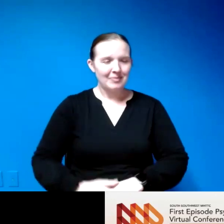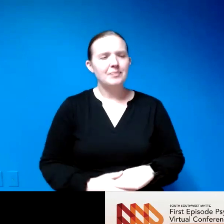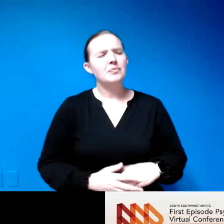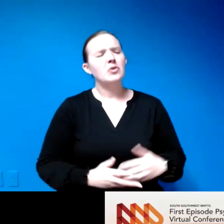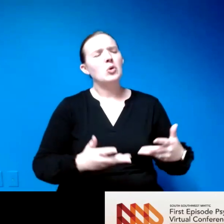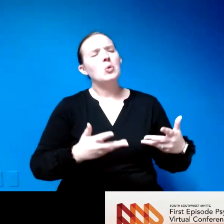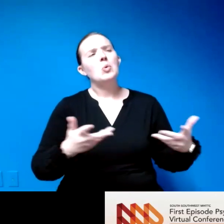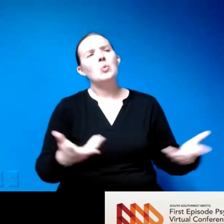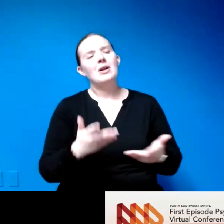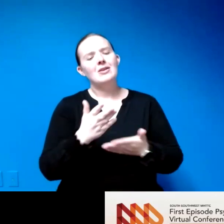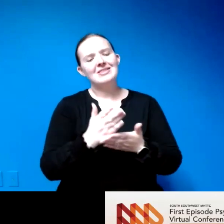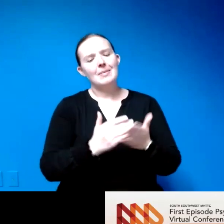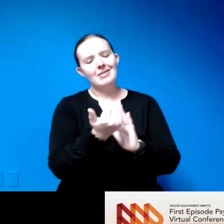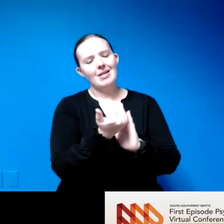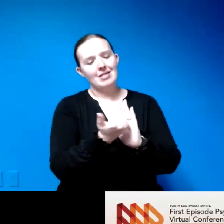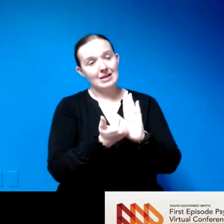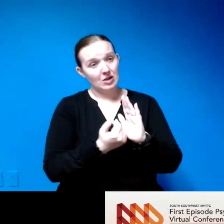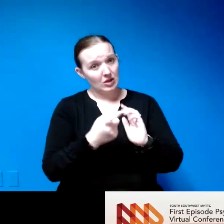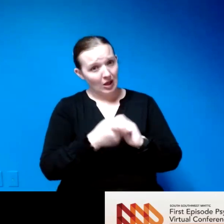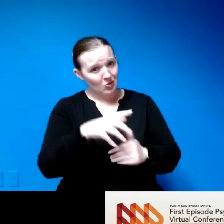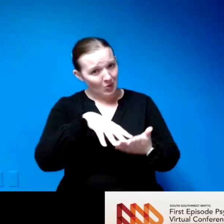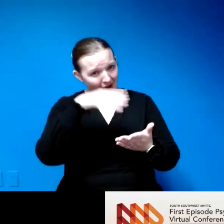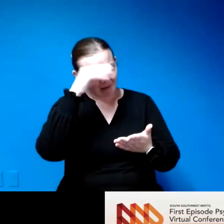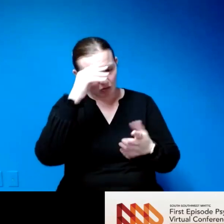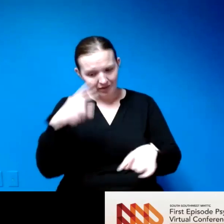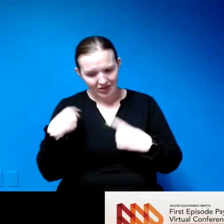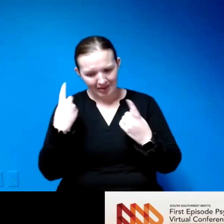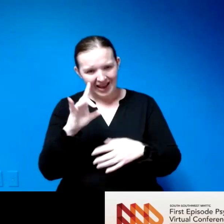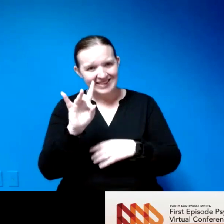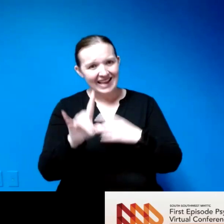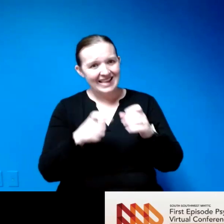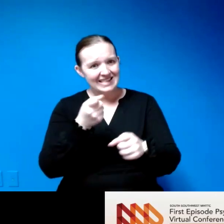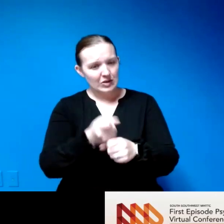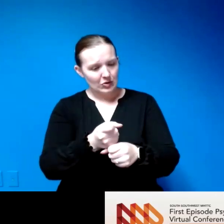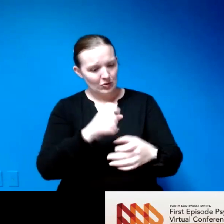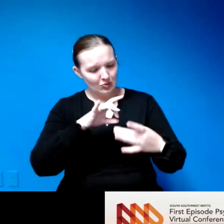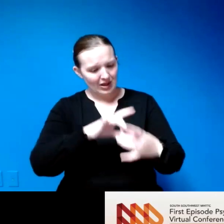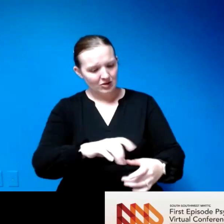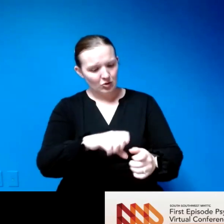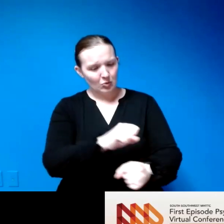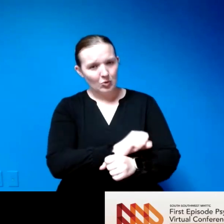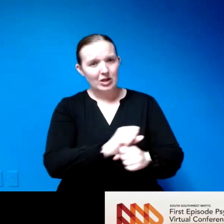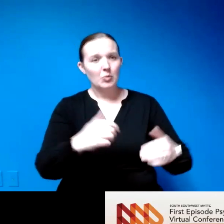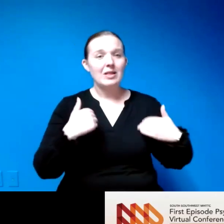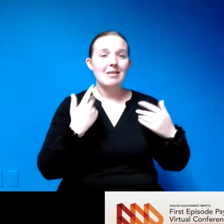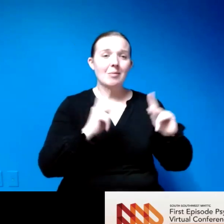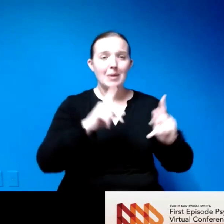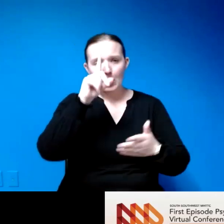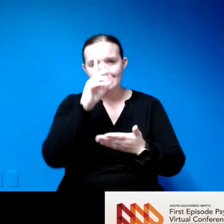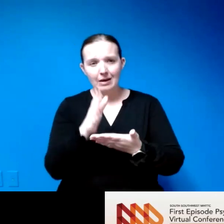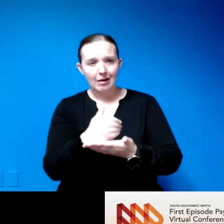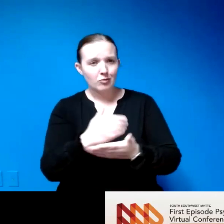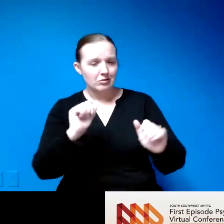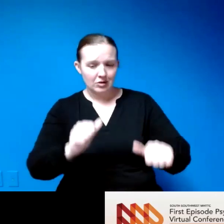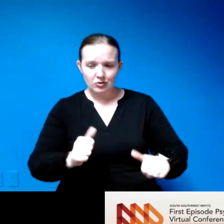might be some of the lessons that you've learned over the past 8 years about working with young people with psychosis that you might share with